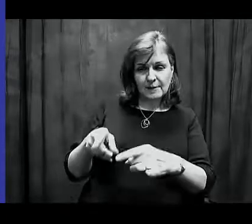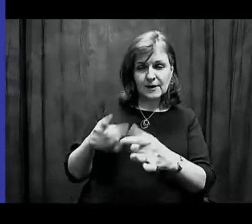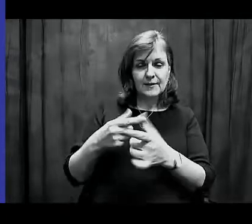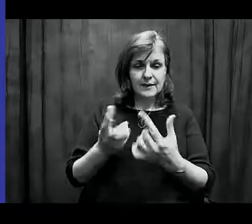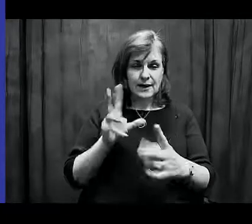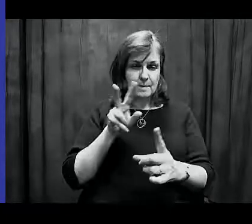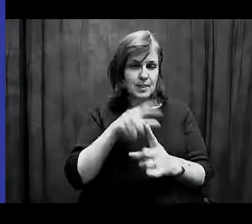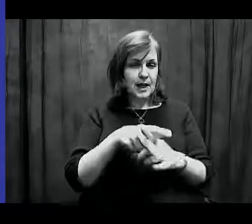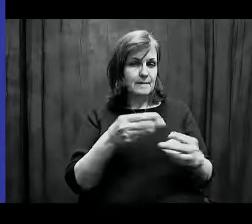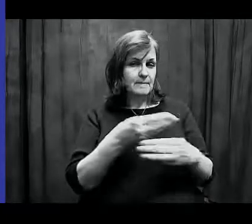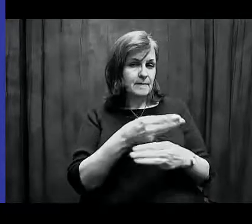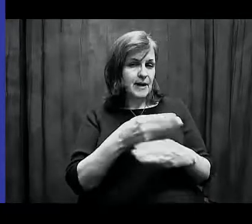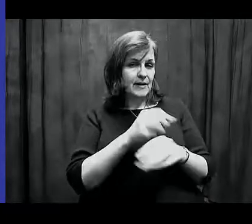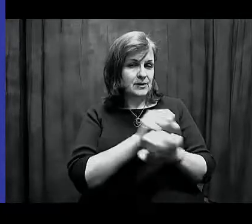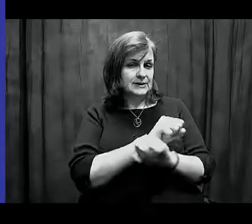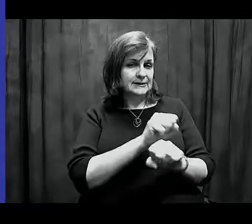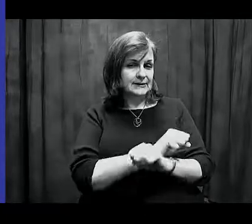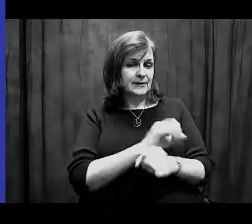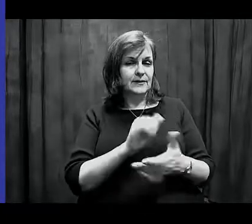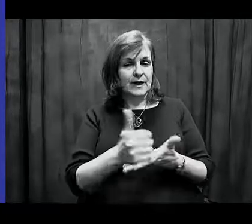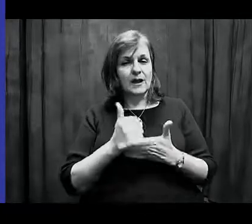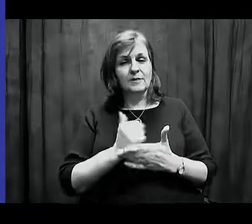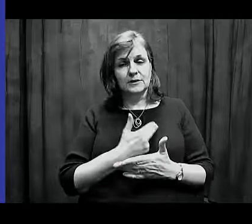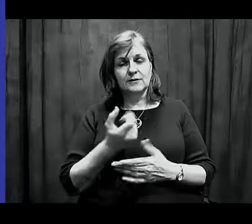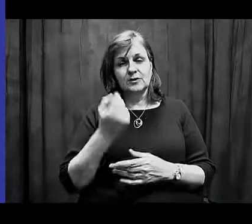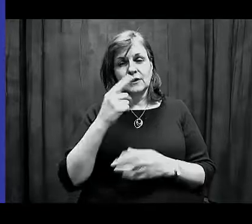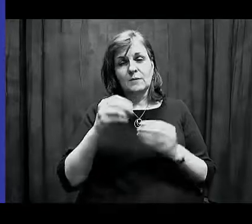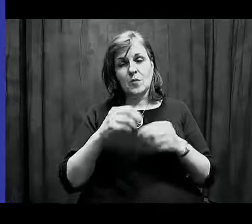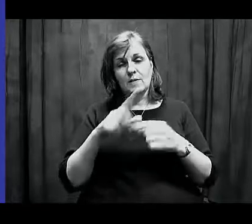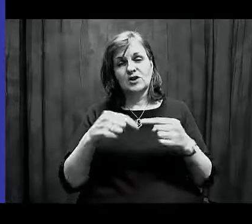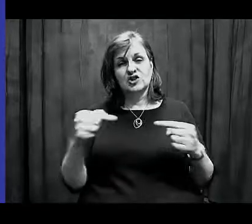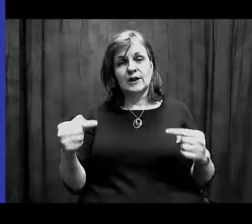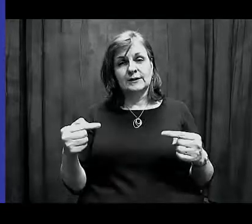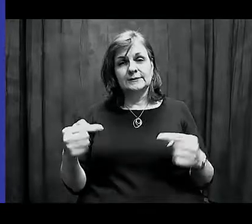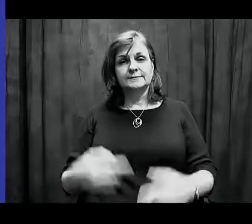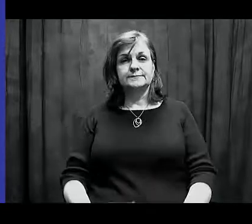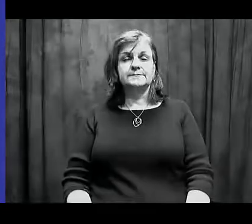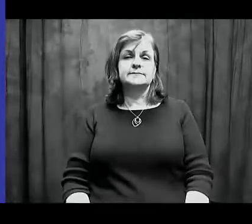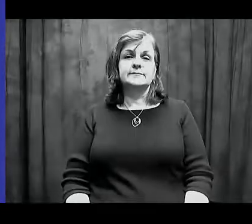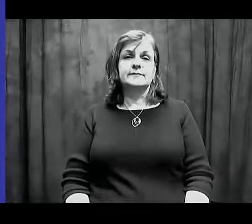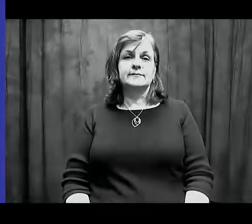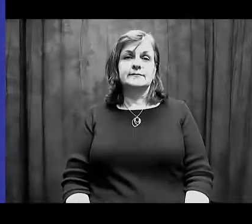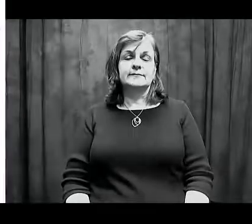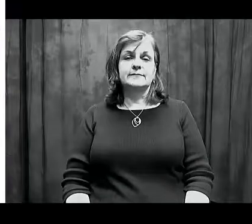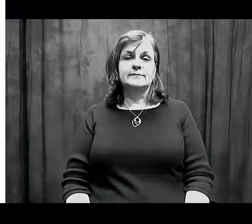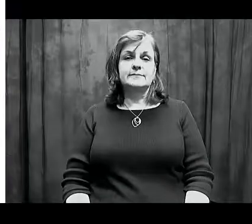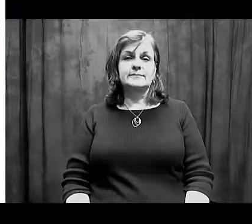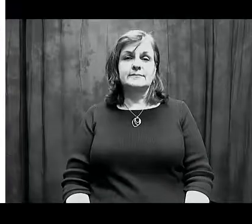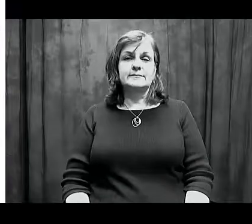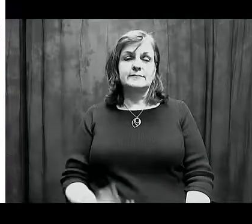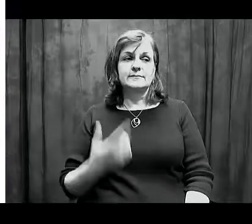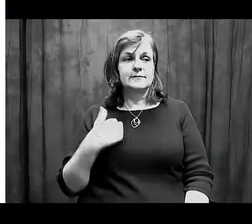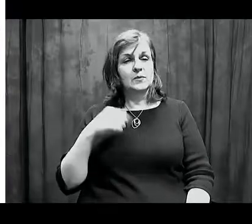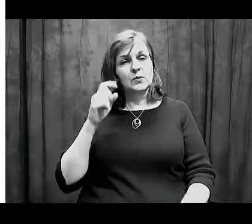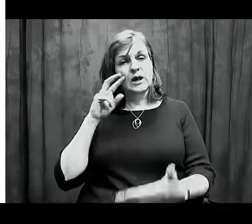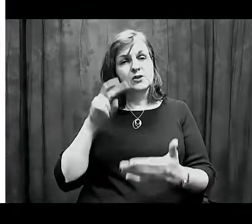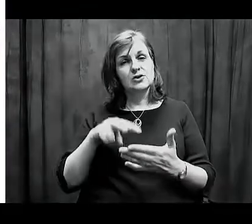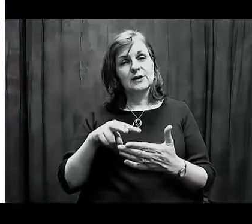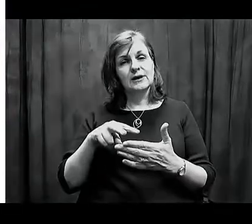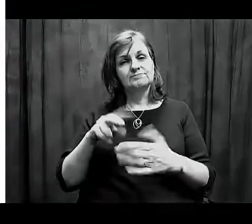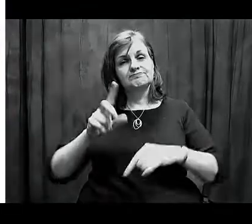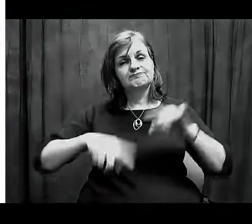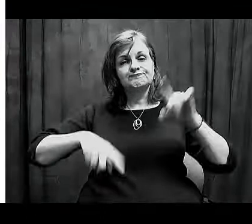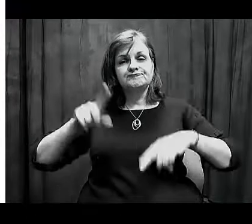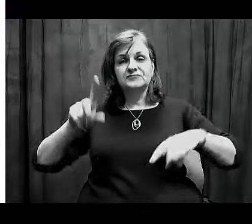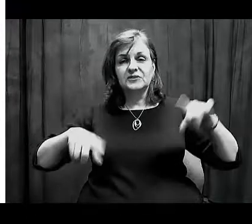and statistics to it. Made a whole world of difference for our thoughts on genetics and inheritance. We